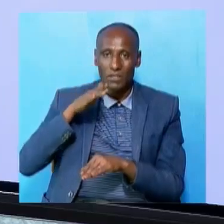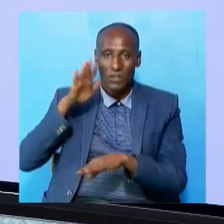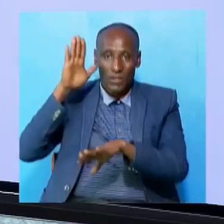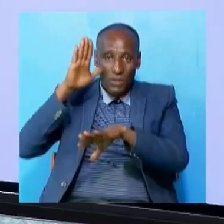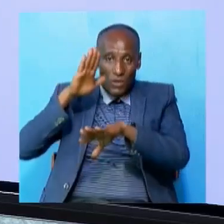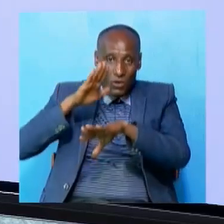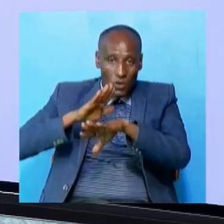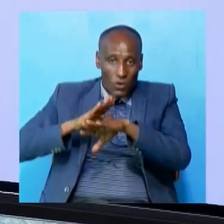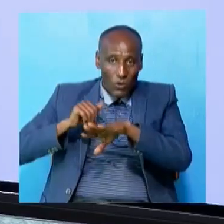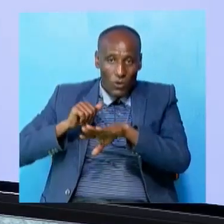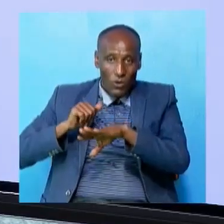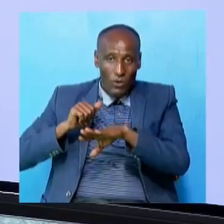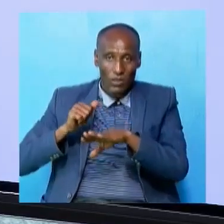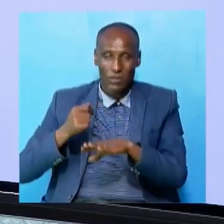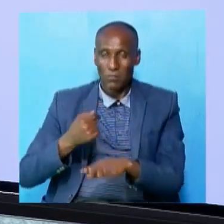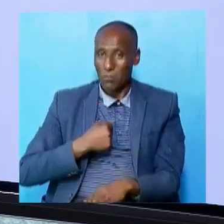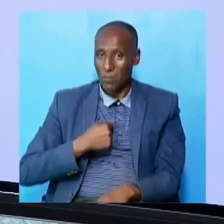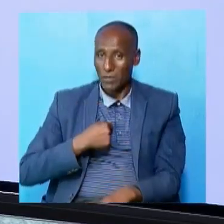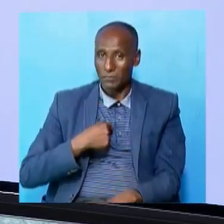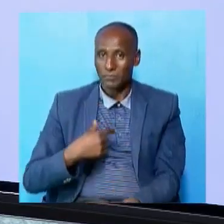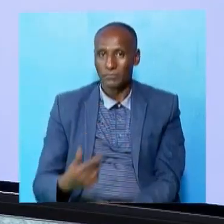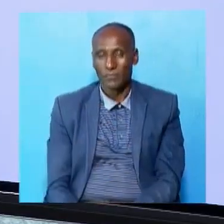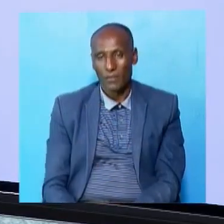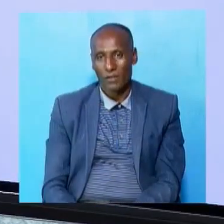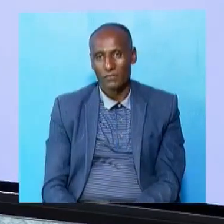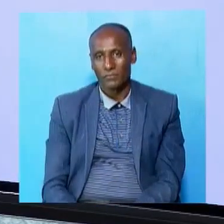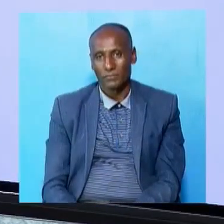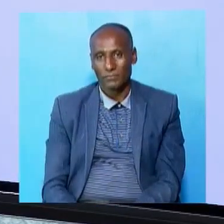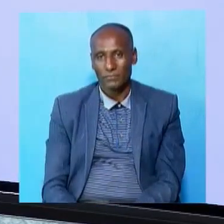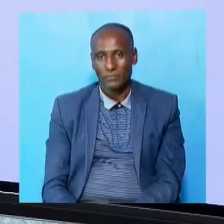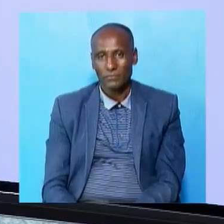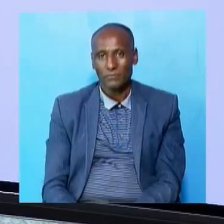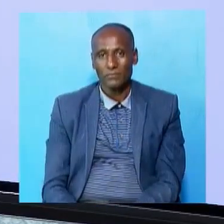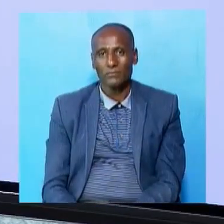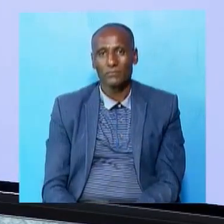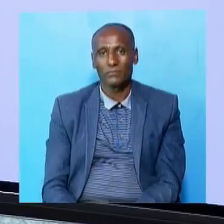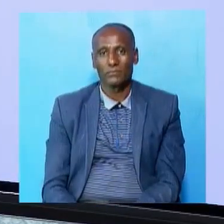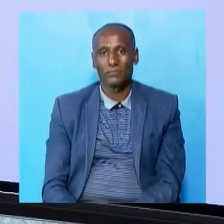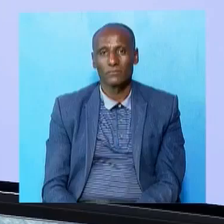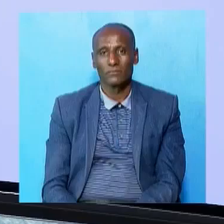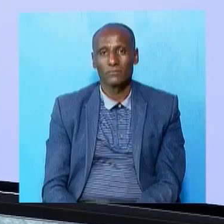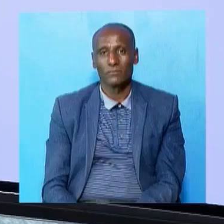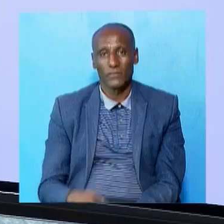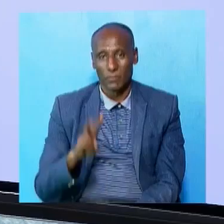form of these two verbs in the provided blank.